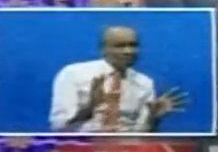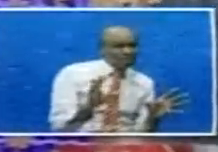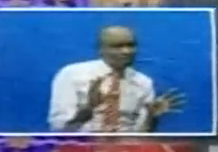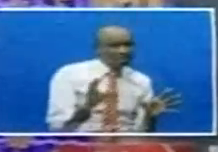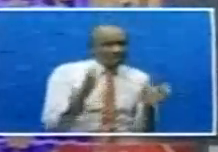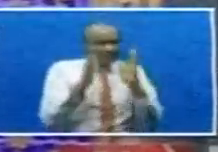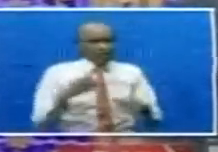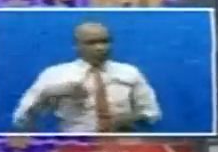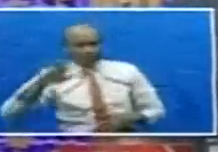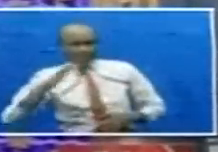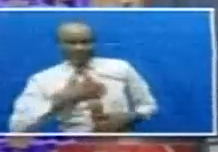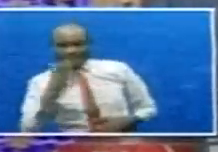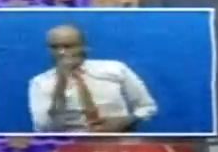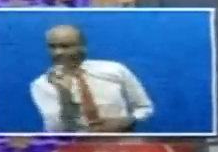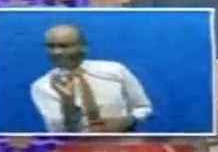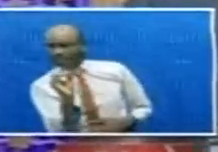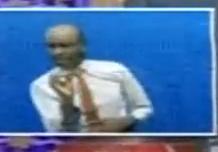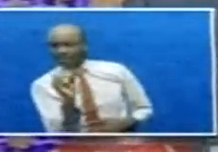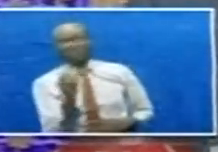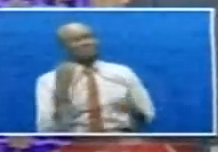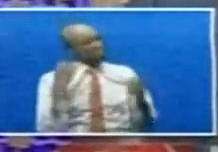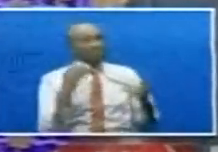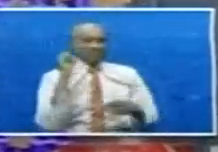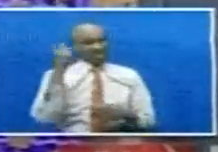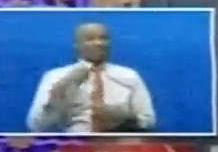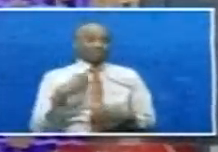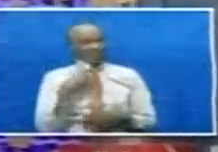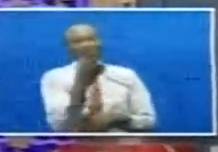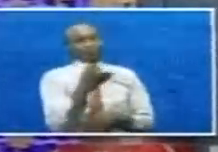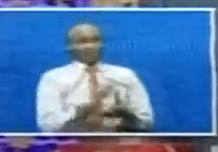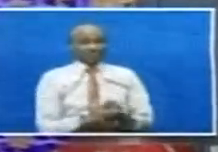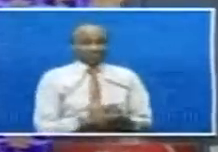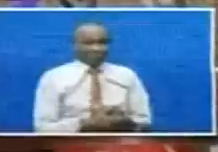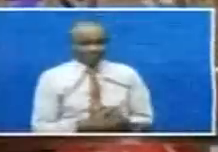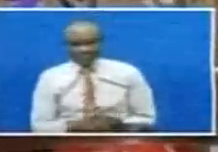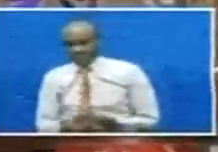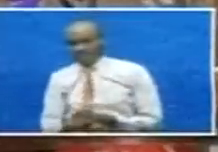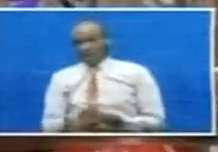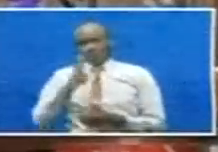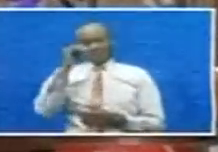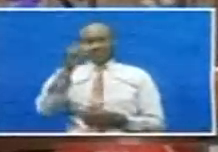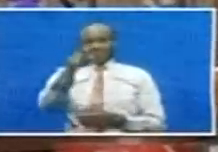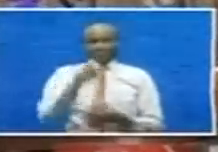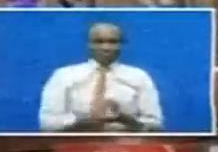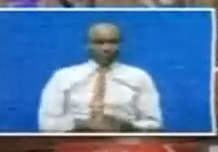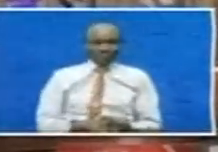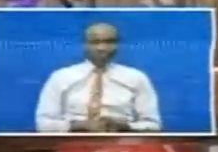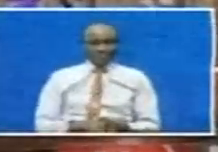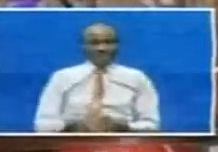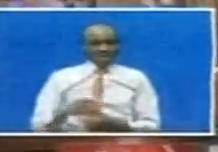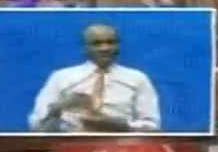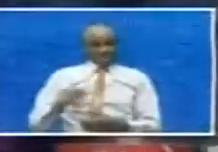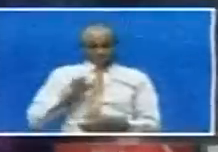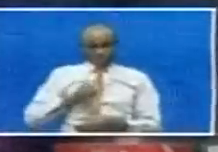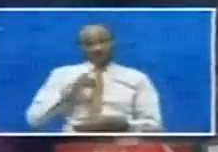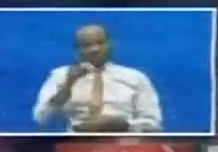person from my area, and so forth and so forth. Those are really basic things. Betty, your thoughts? I think the